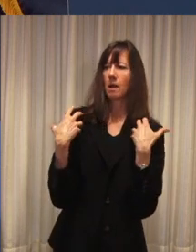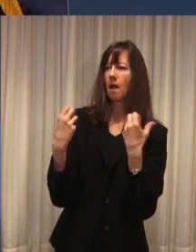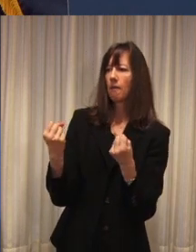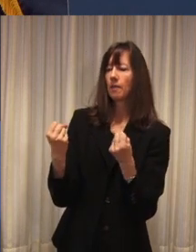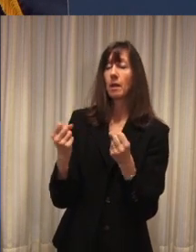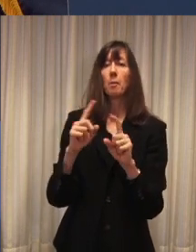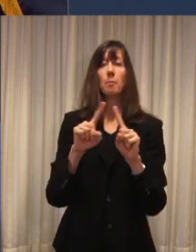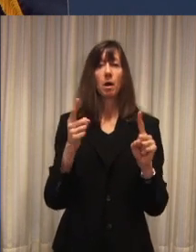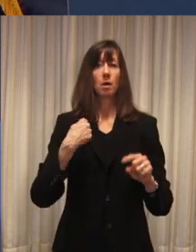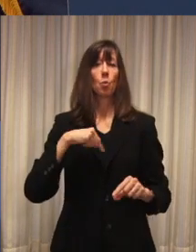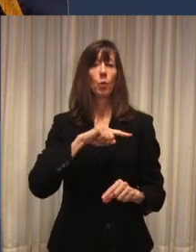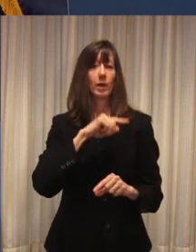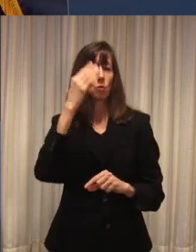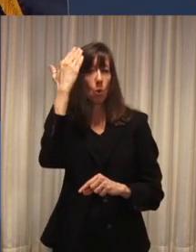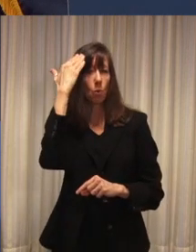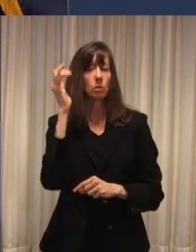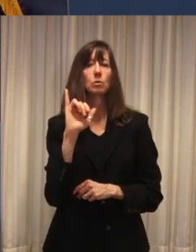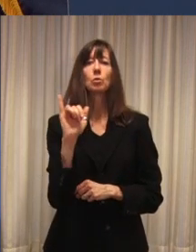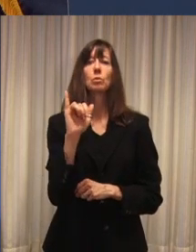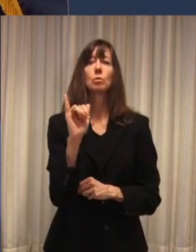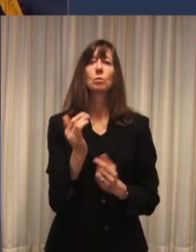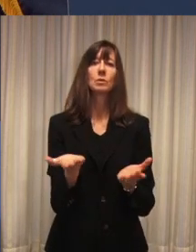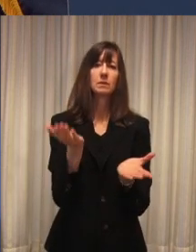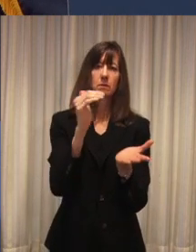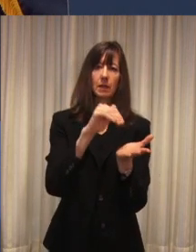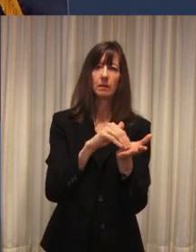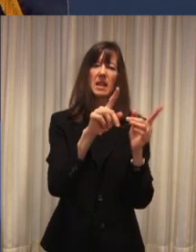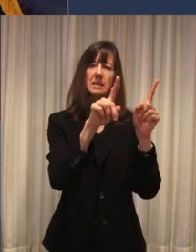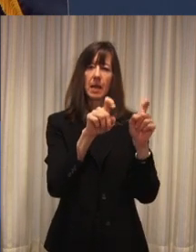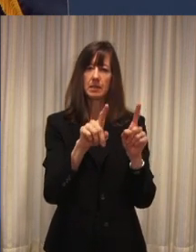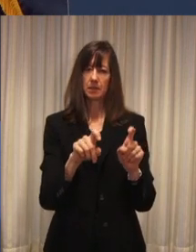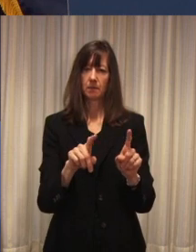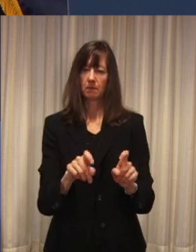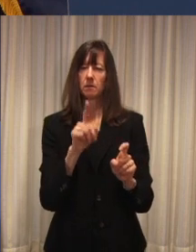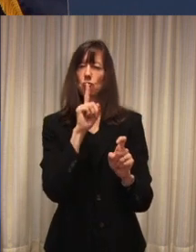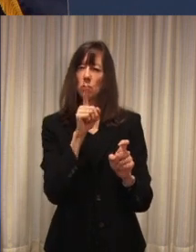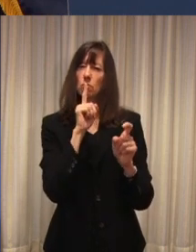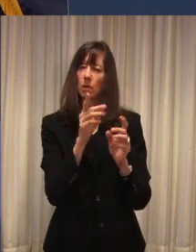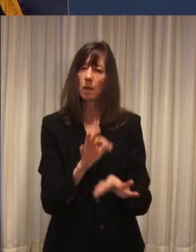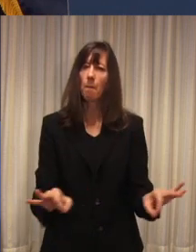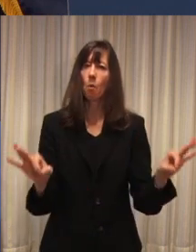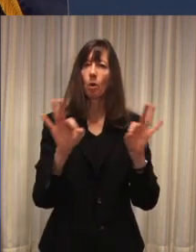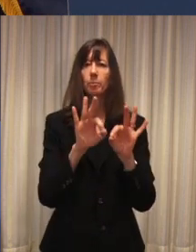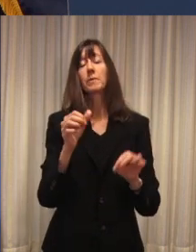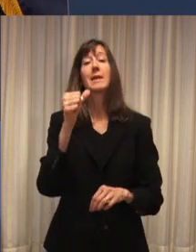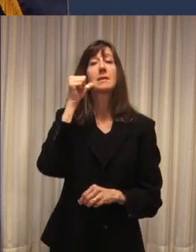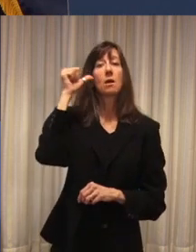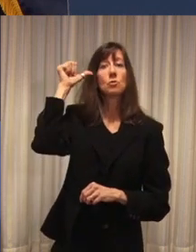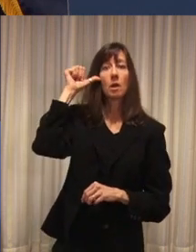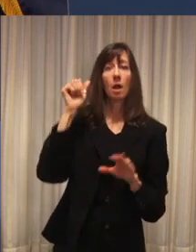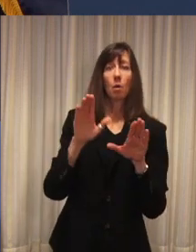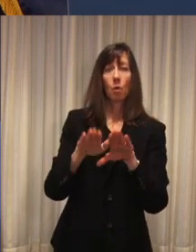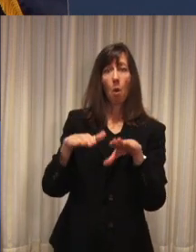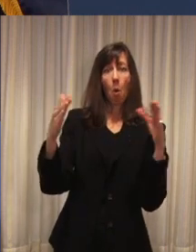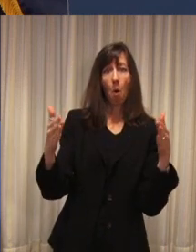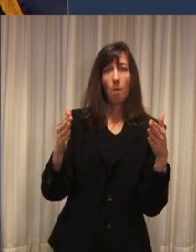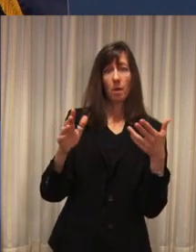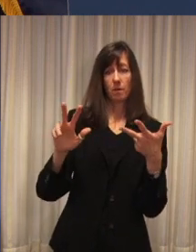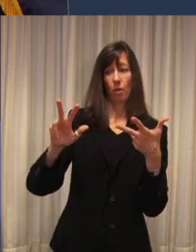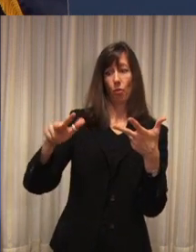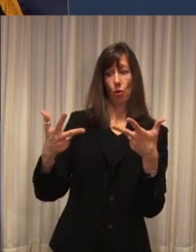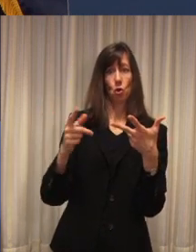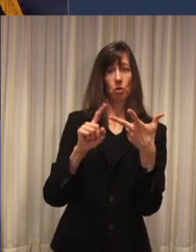important. So we yesterday opened our third testing site. And again, I want to